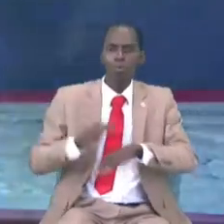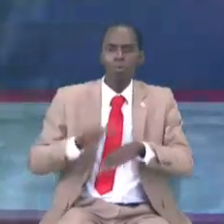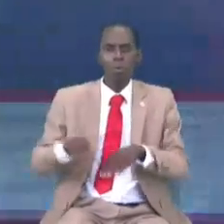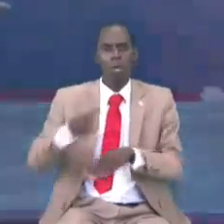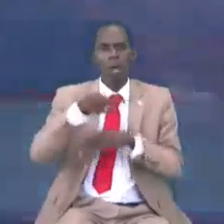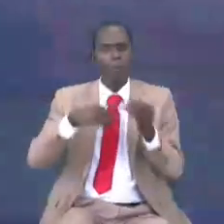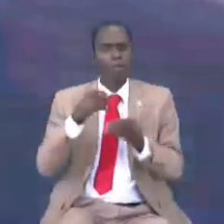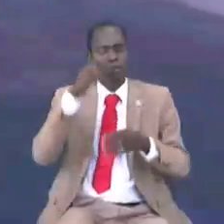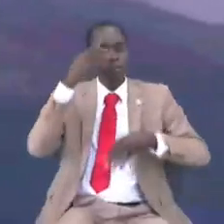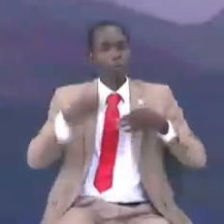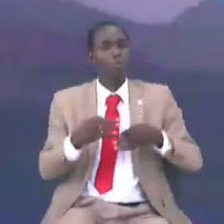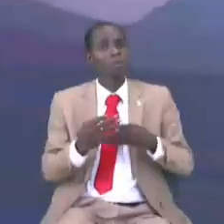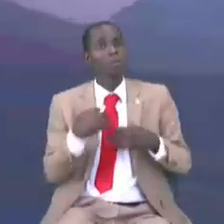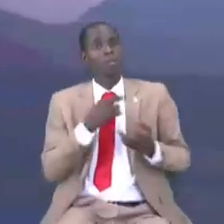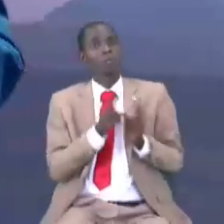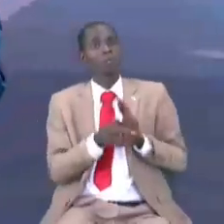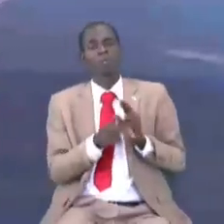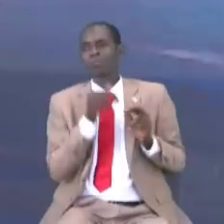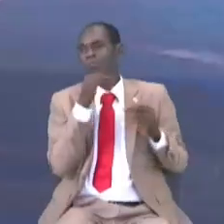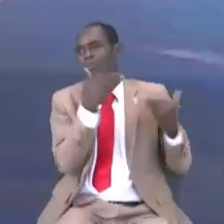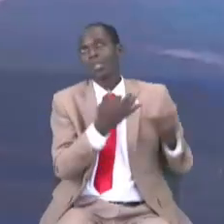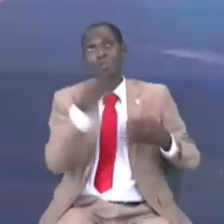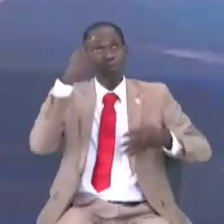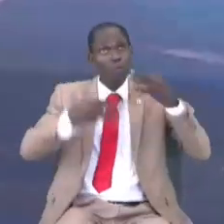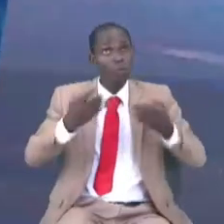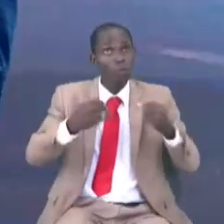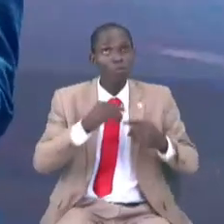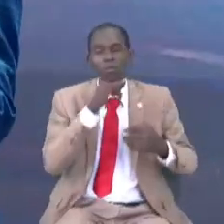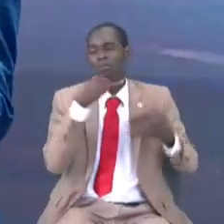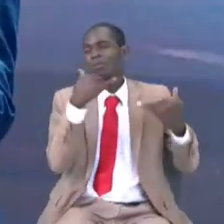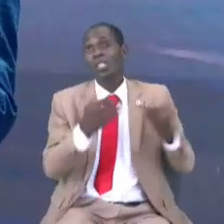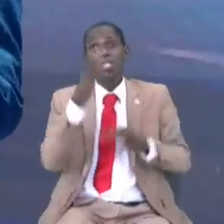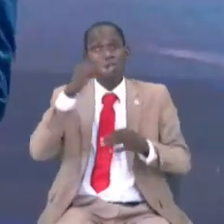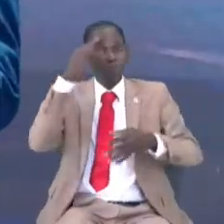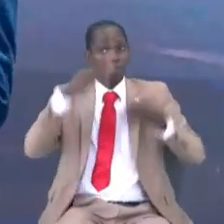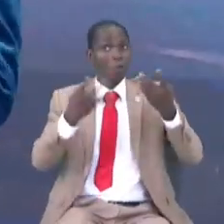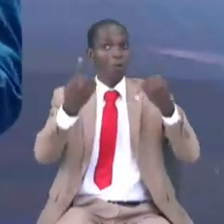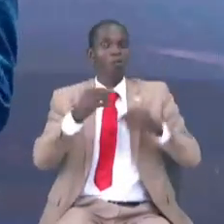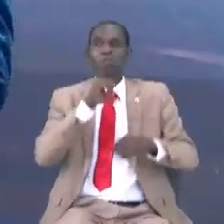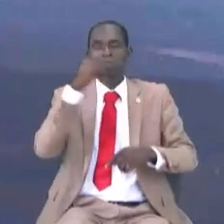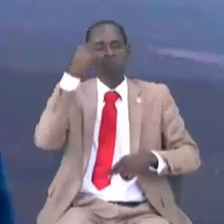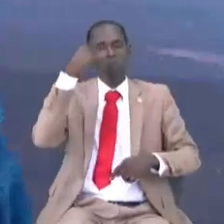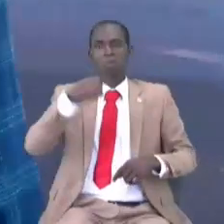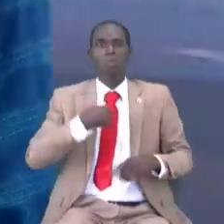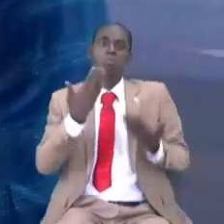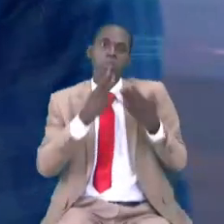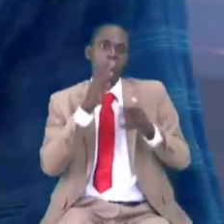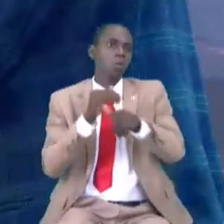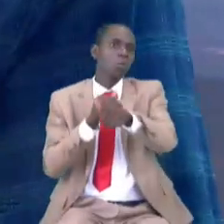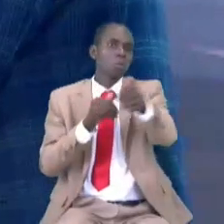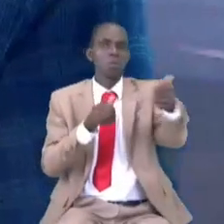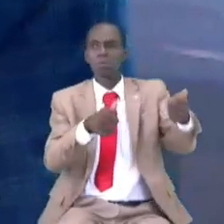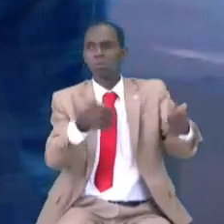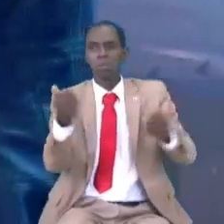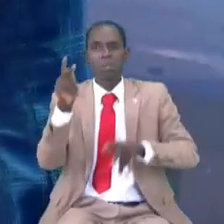going to come, not me. It may happen to other people. How many members of our churches? Any church, every church. How many